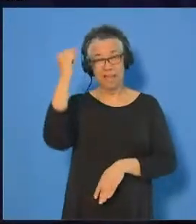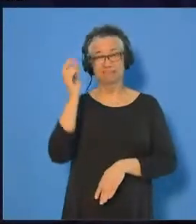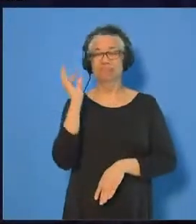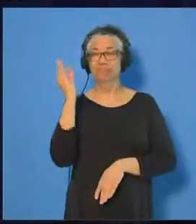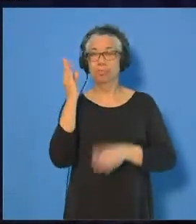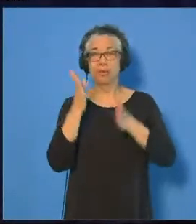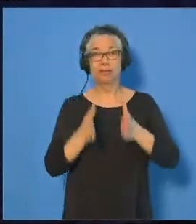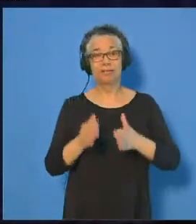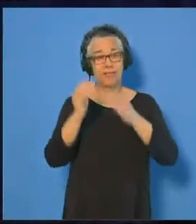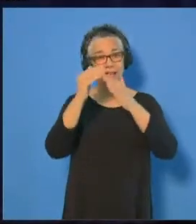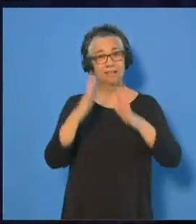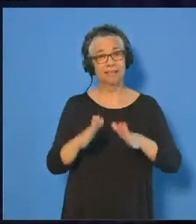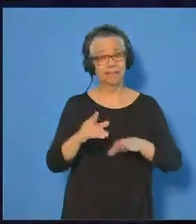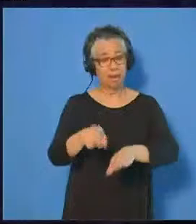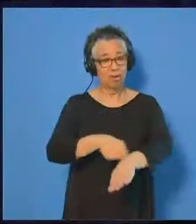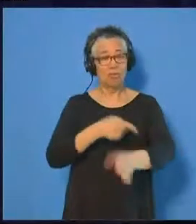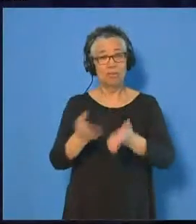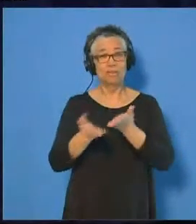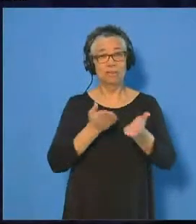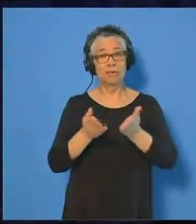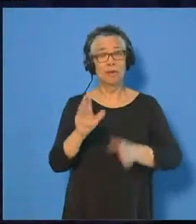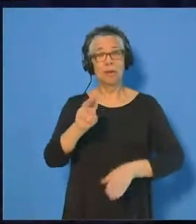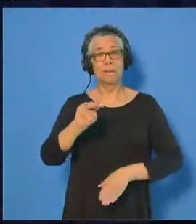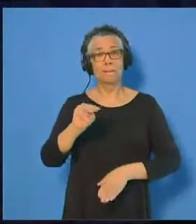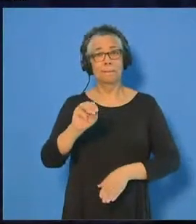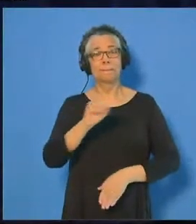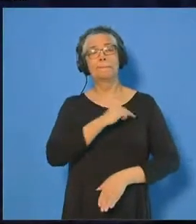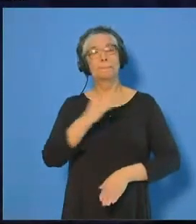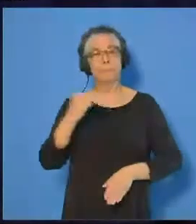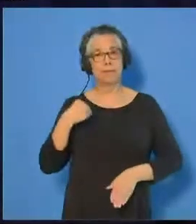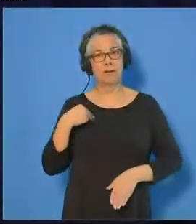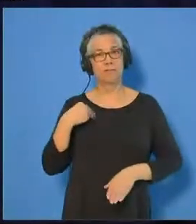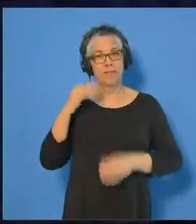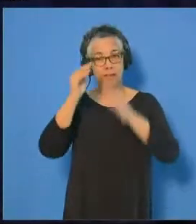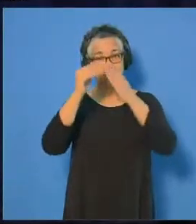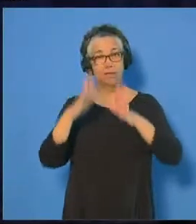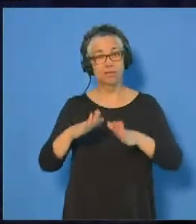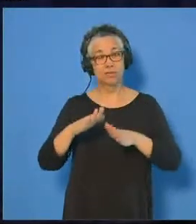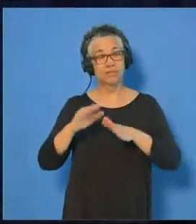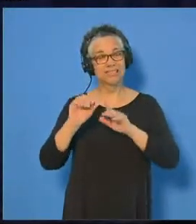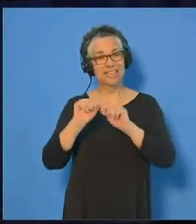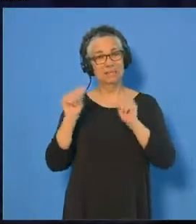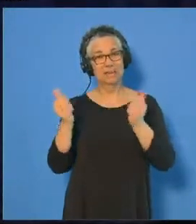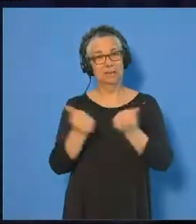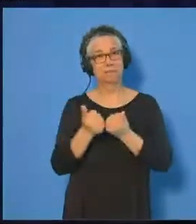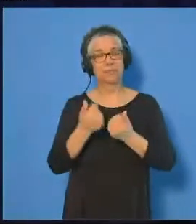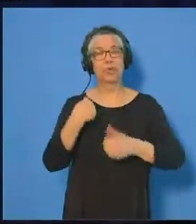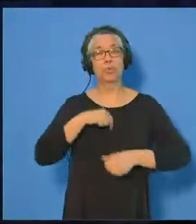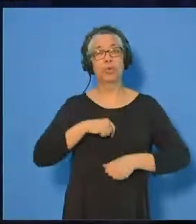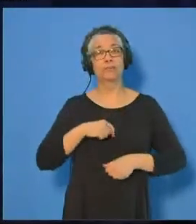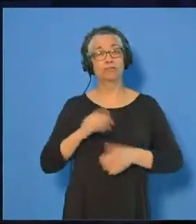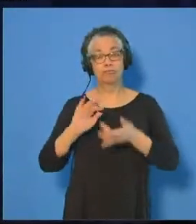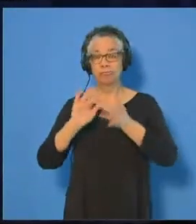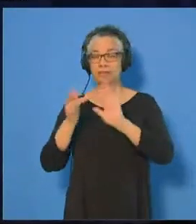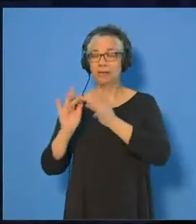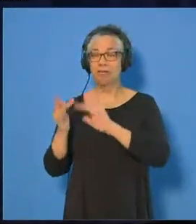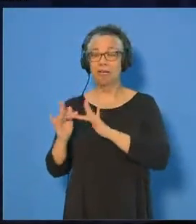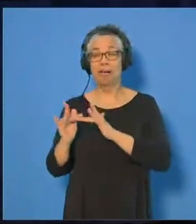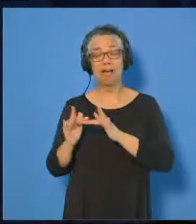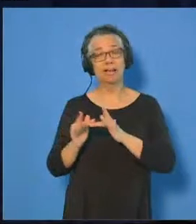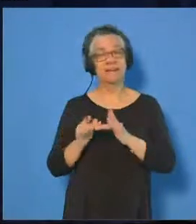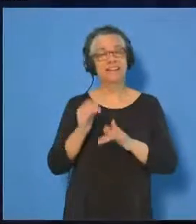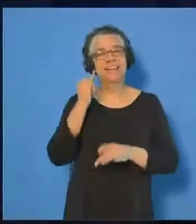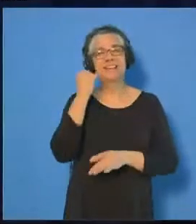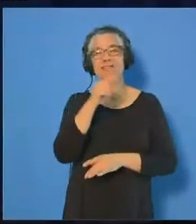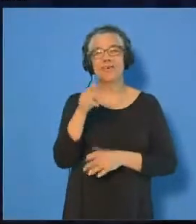Labor Party member of the House of Assembly, we have created an online version. Those who wish to share fond memories and